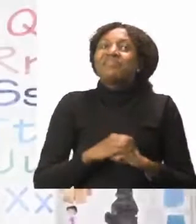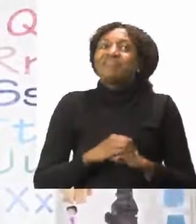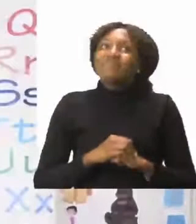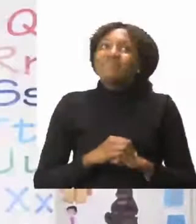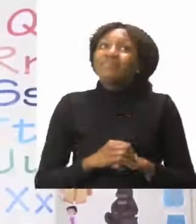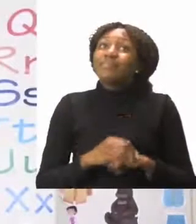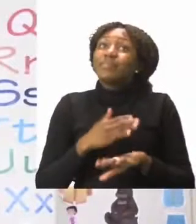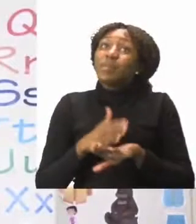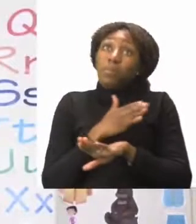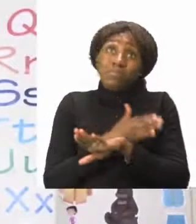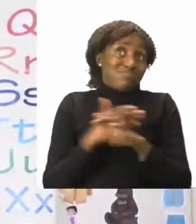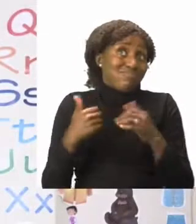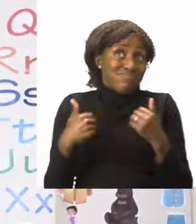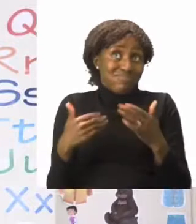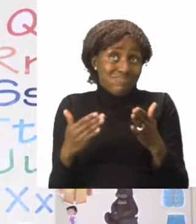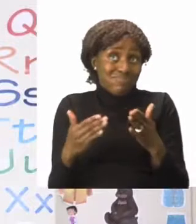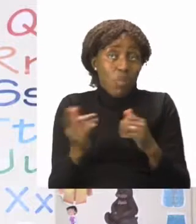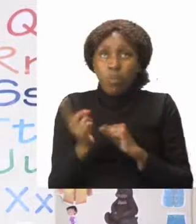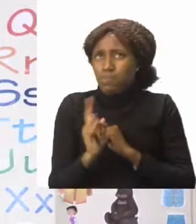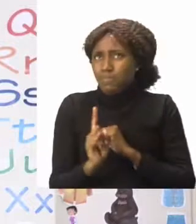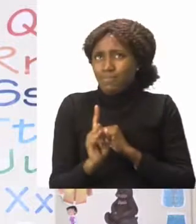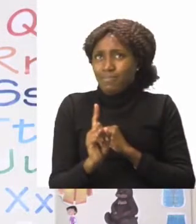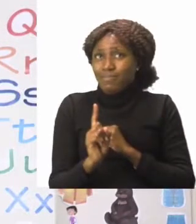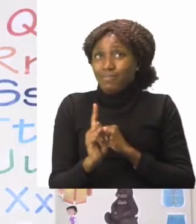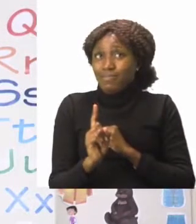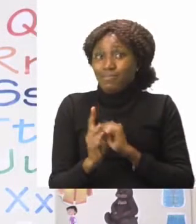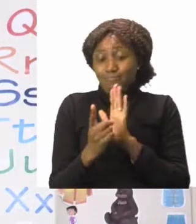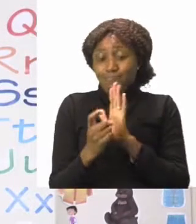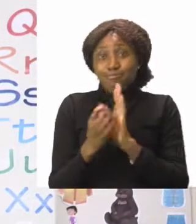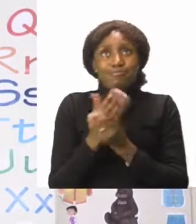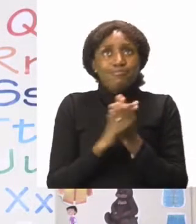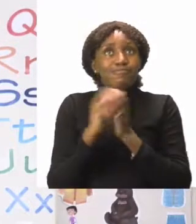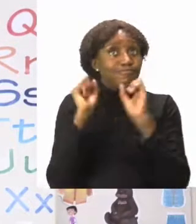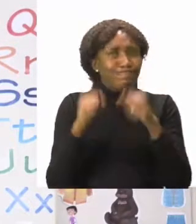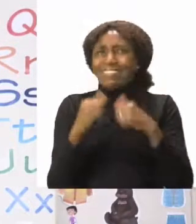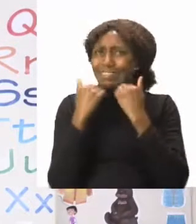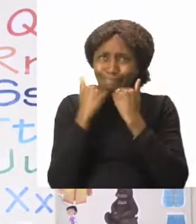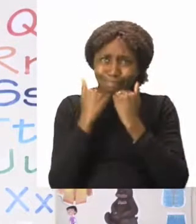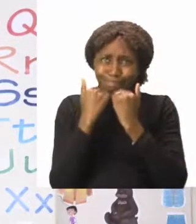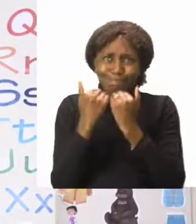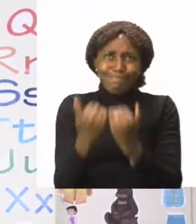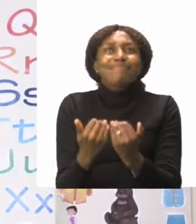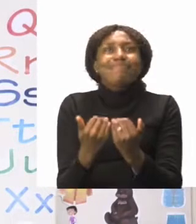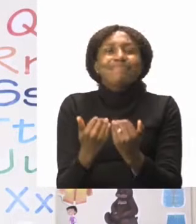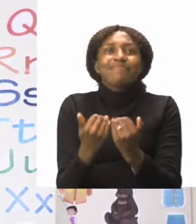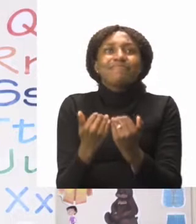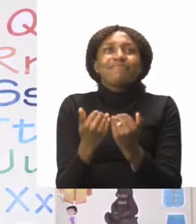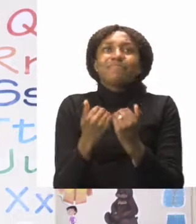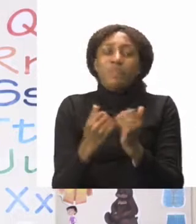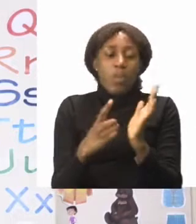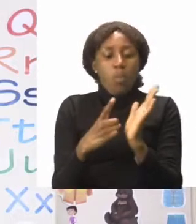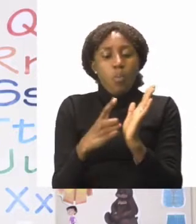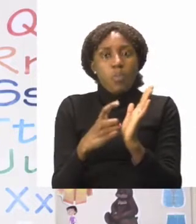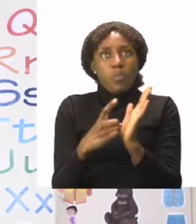Community. And before we get into any lessons, boys and girls, we know that we need to sanitize. So let's take